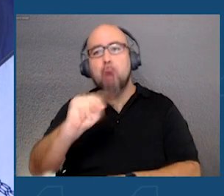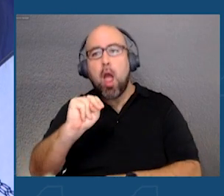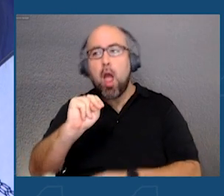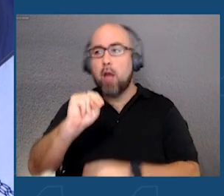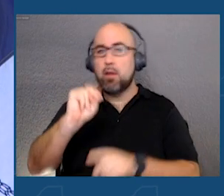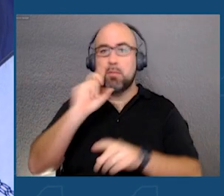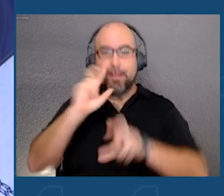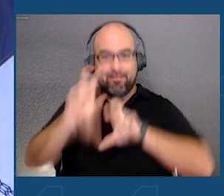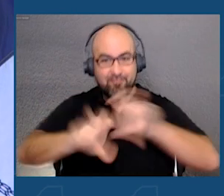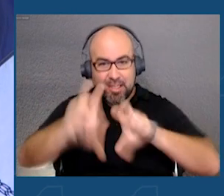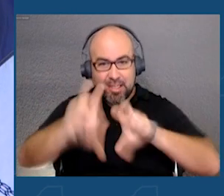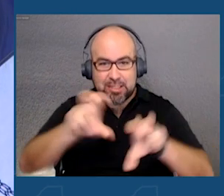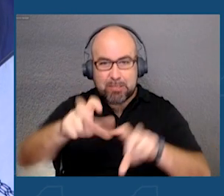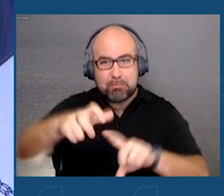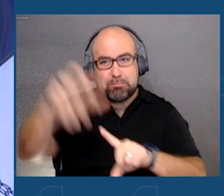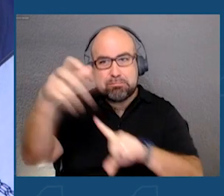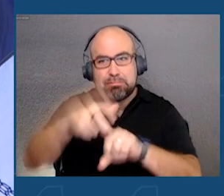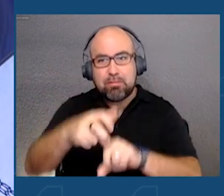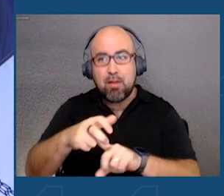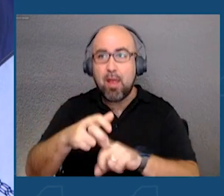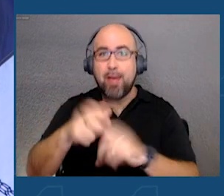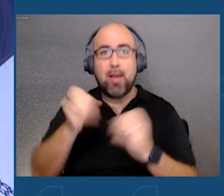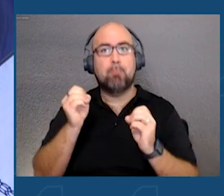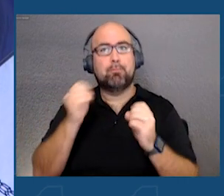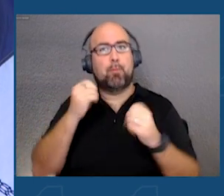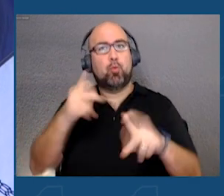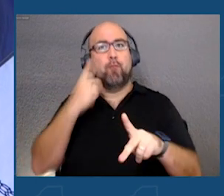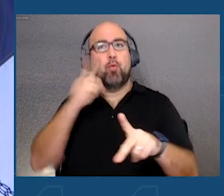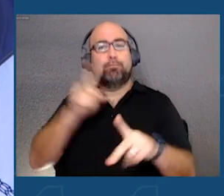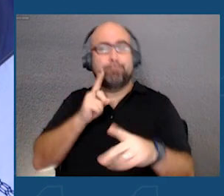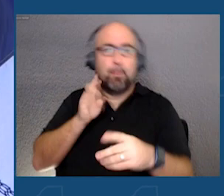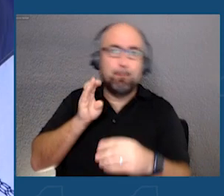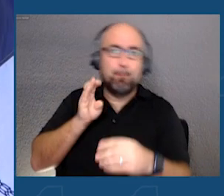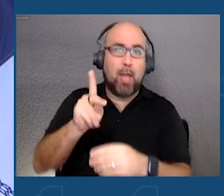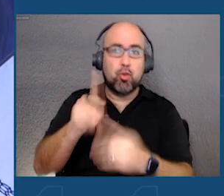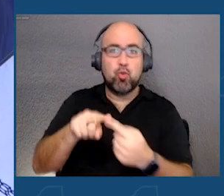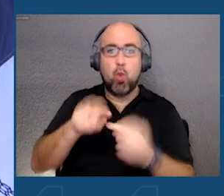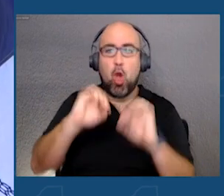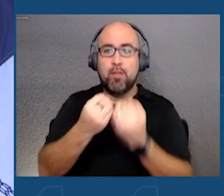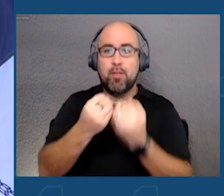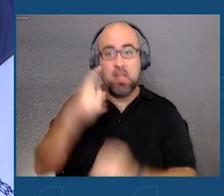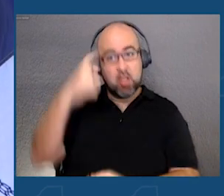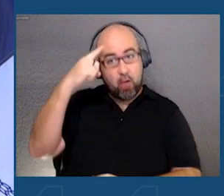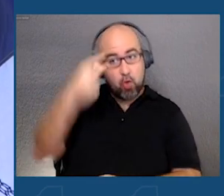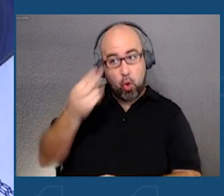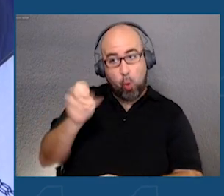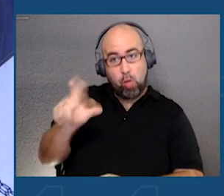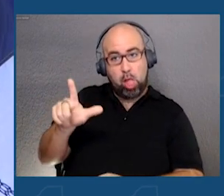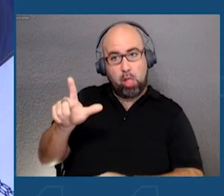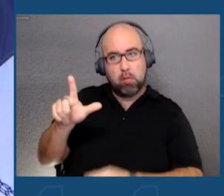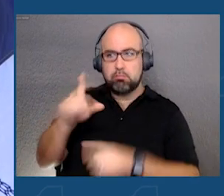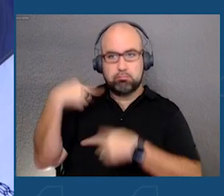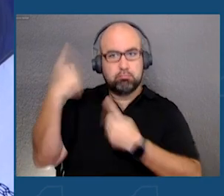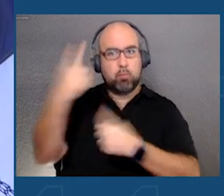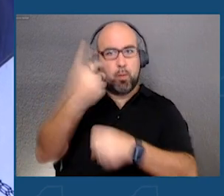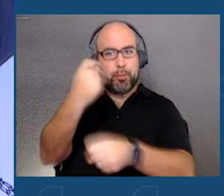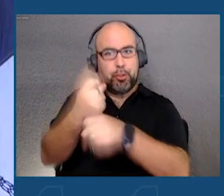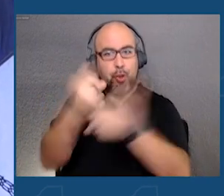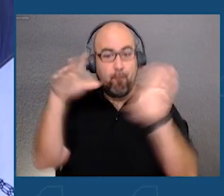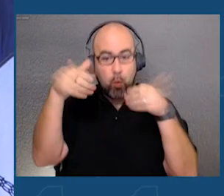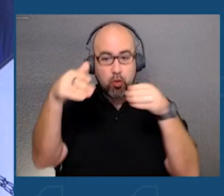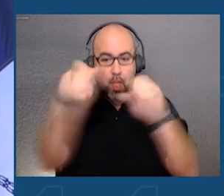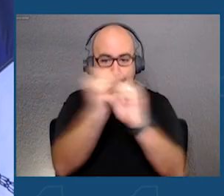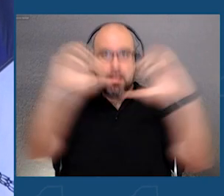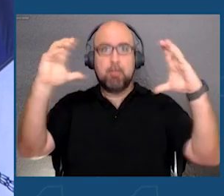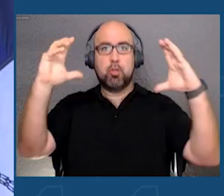for championing our return to office, Governor Hochul has spent the last year focused on the big picture. But here's the thing, now she